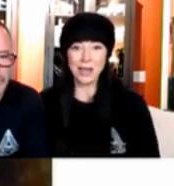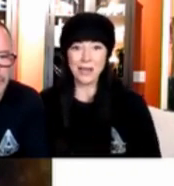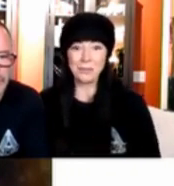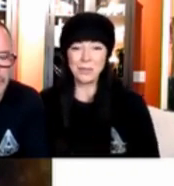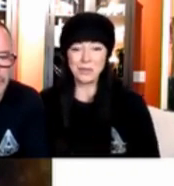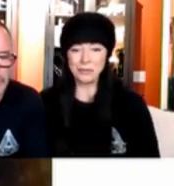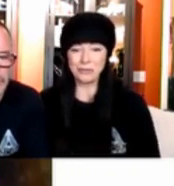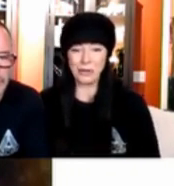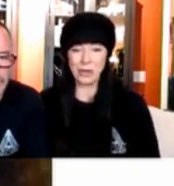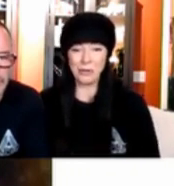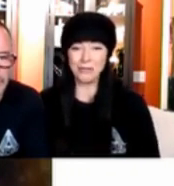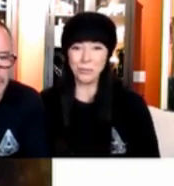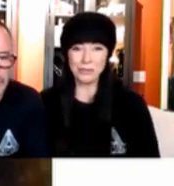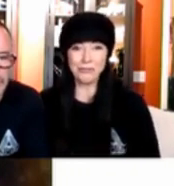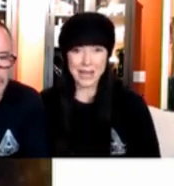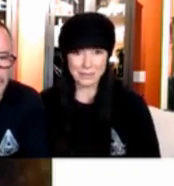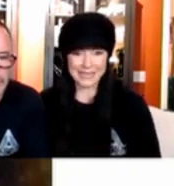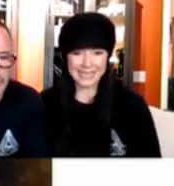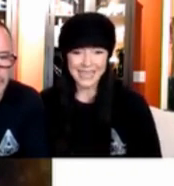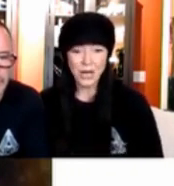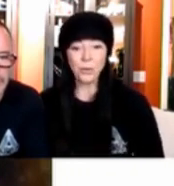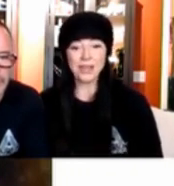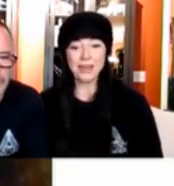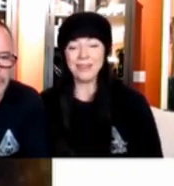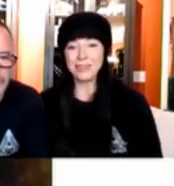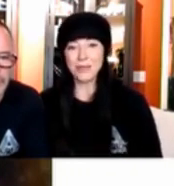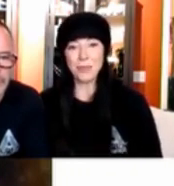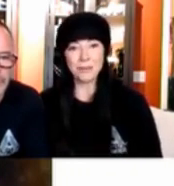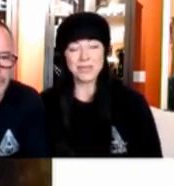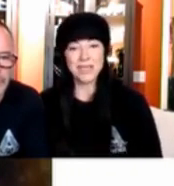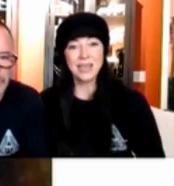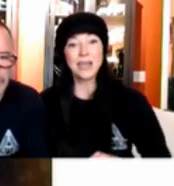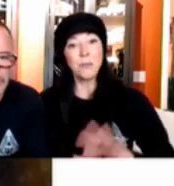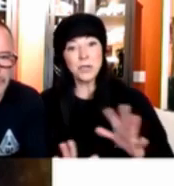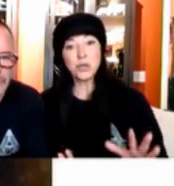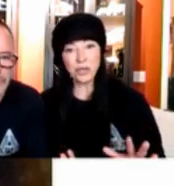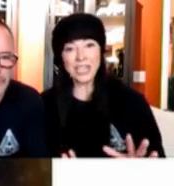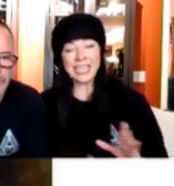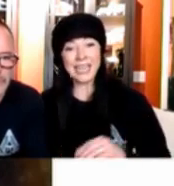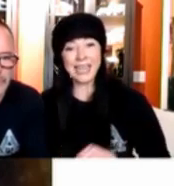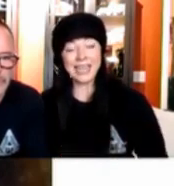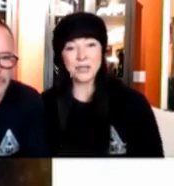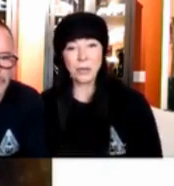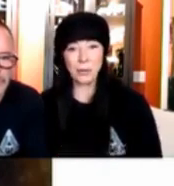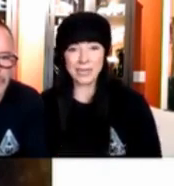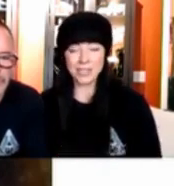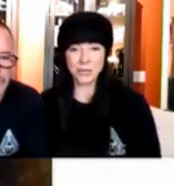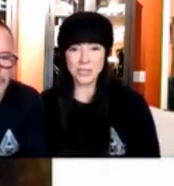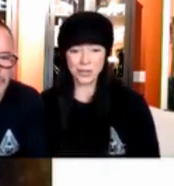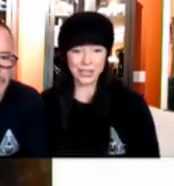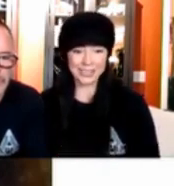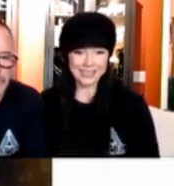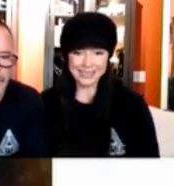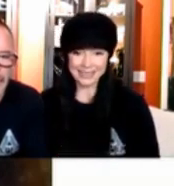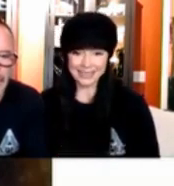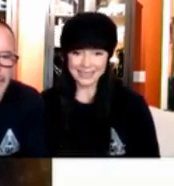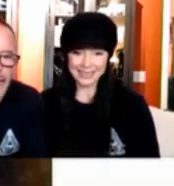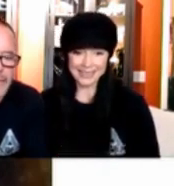this beautiful photo of a wolf family with all of the pups maturing and growing into